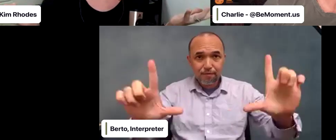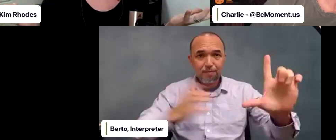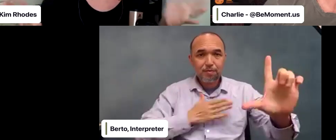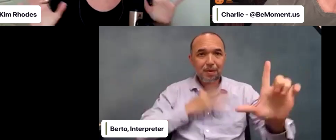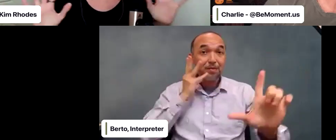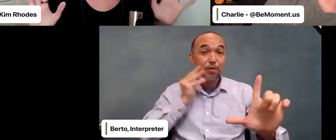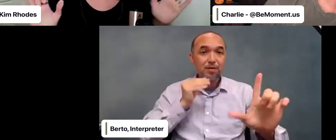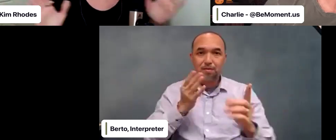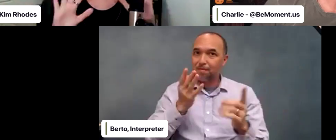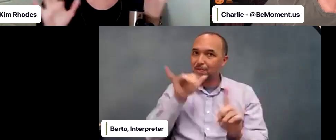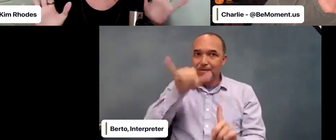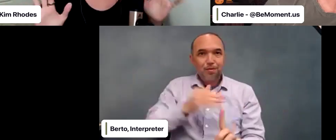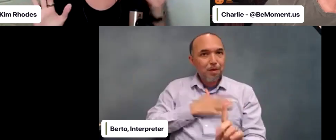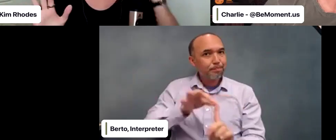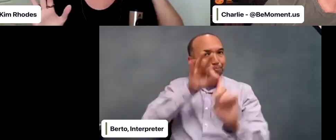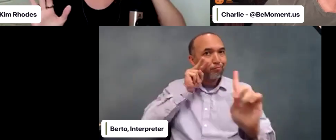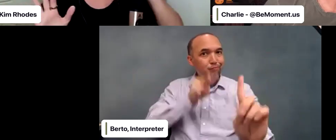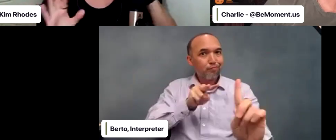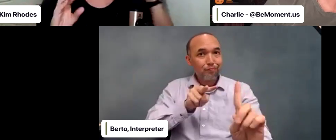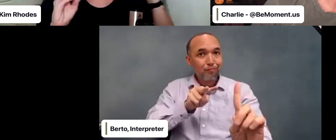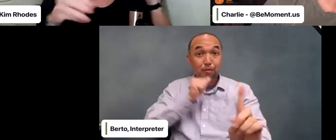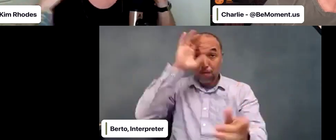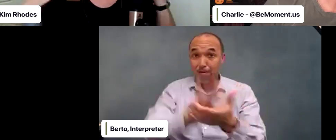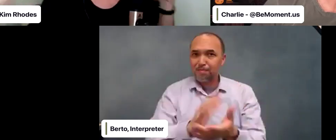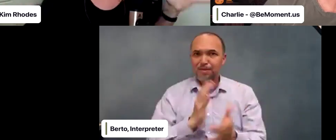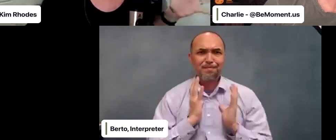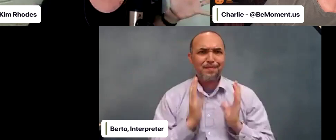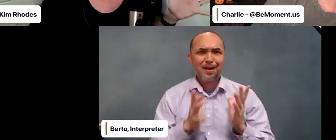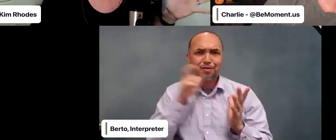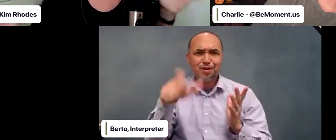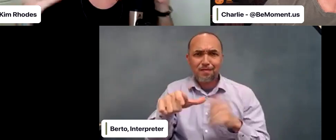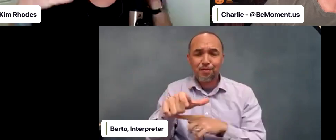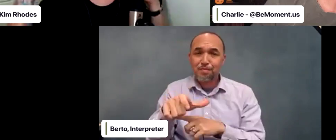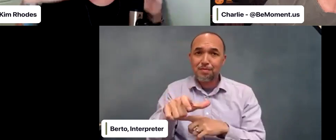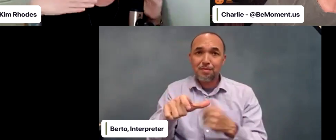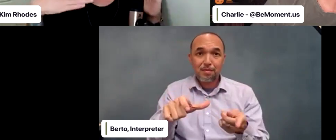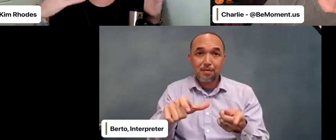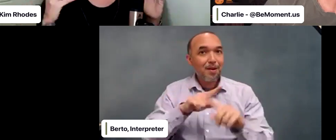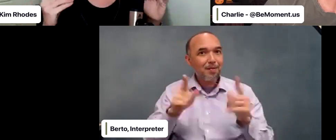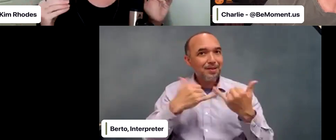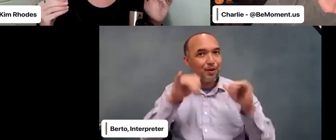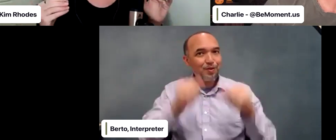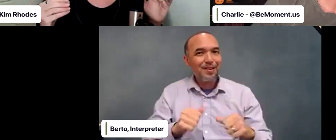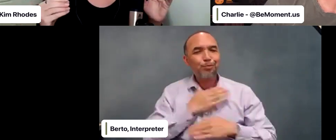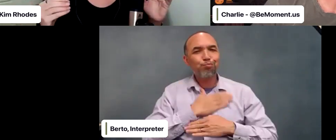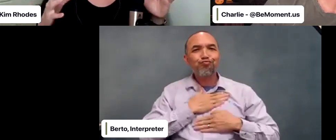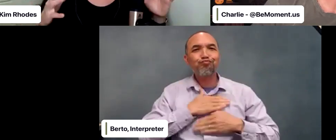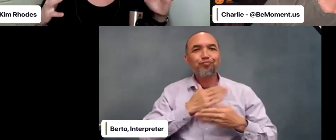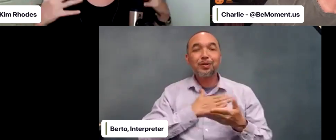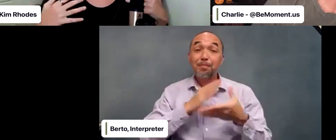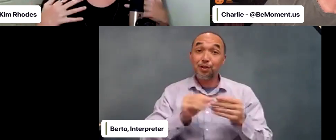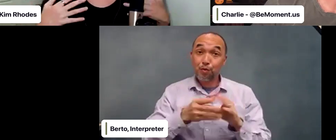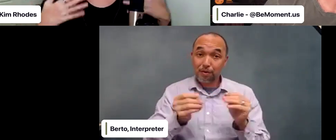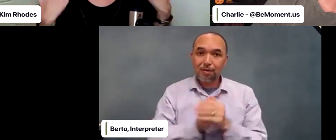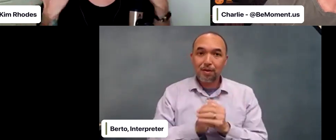unique perspective. So, if you don't believe this, you don't need to in order to enjoy this evening, but just so you know where I'm coming from.